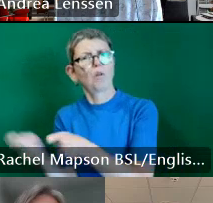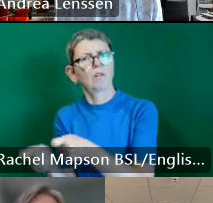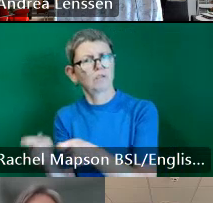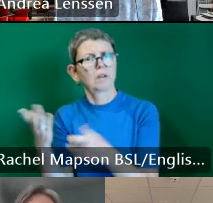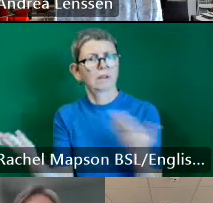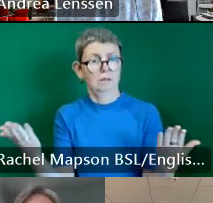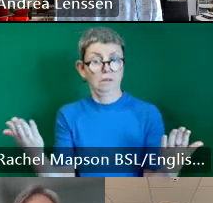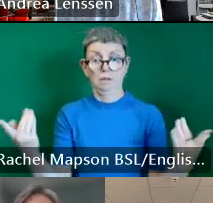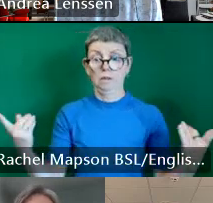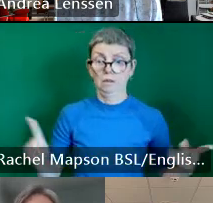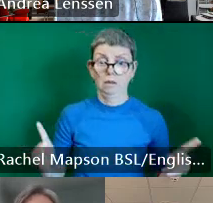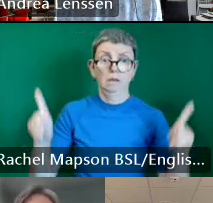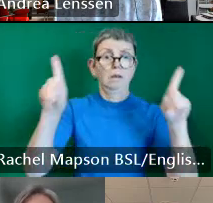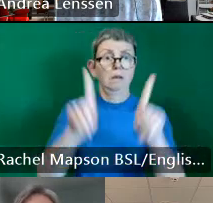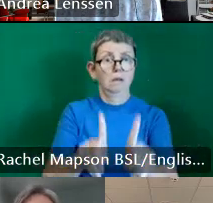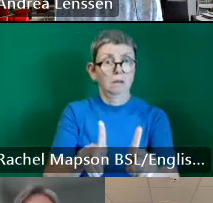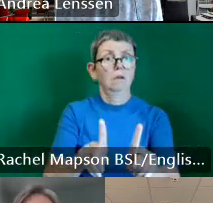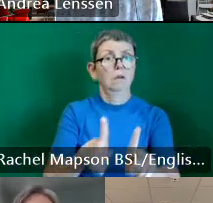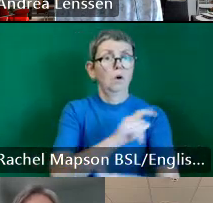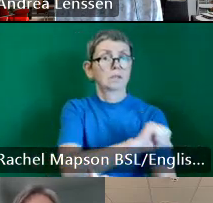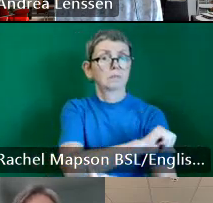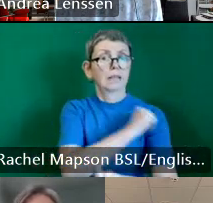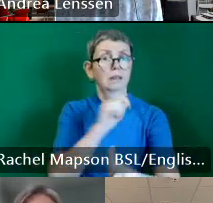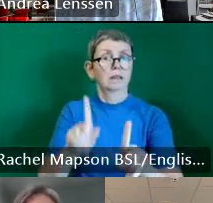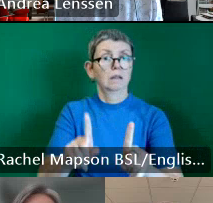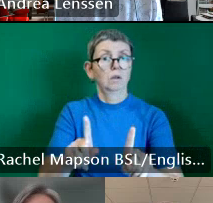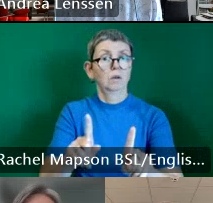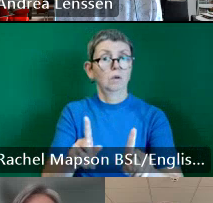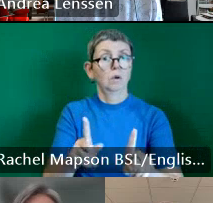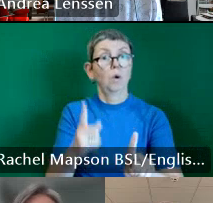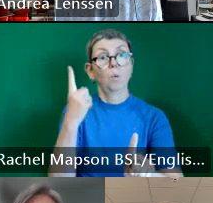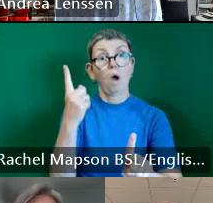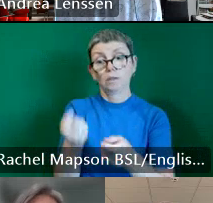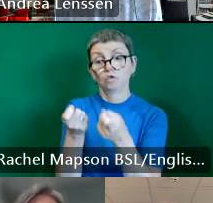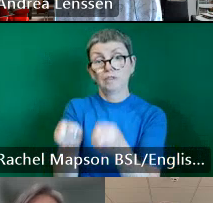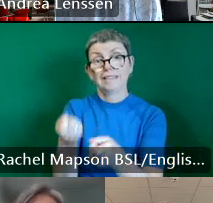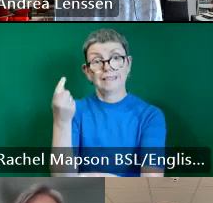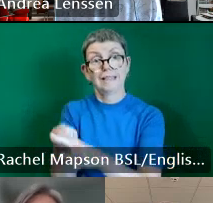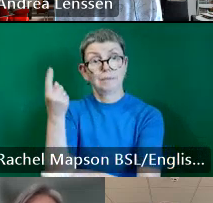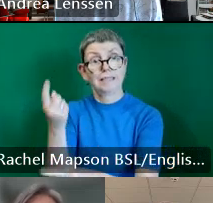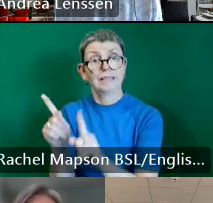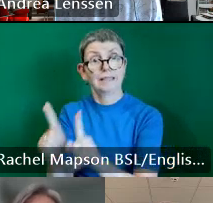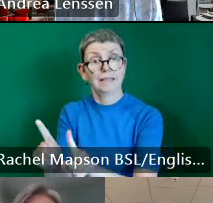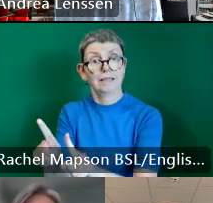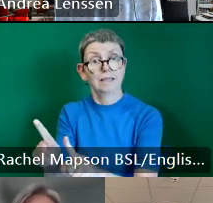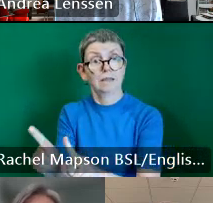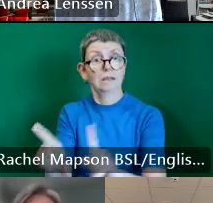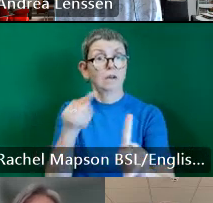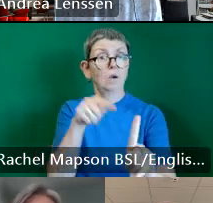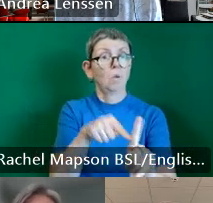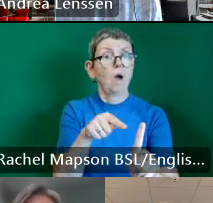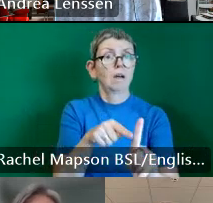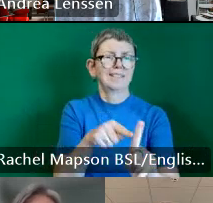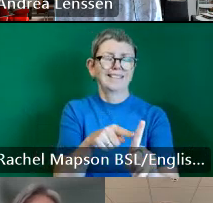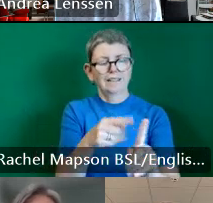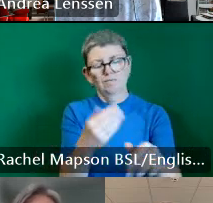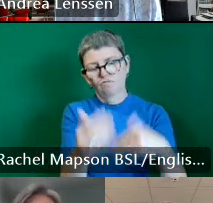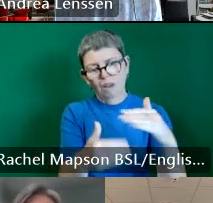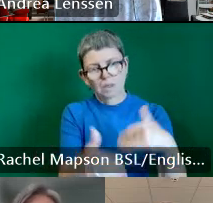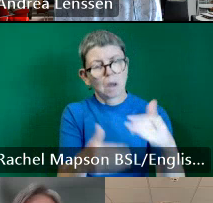to the hospital. One was taken care of immediately. The other one was put in a stent and sent home and told to go see their GP. So